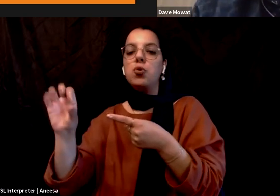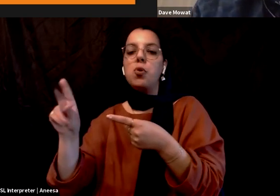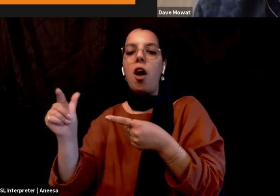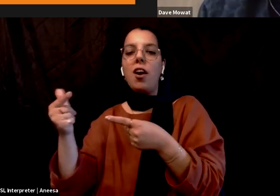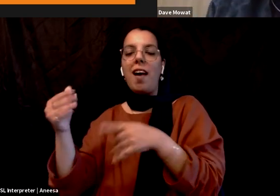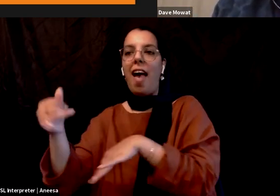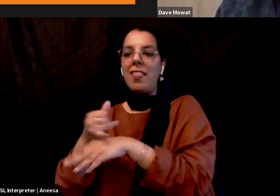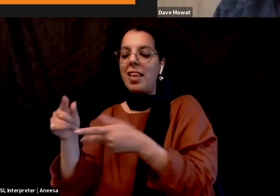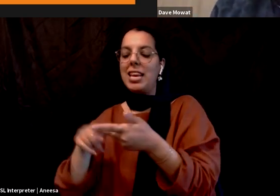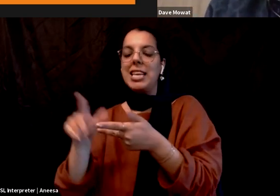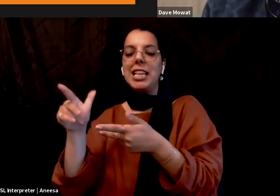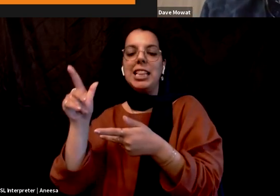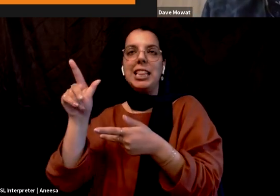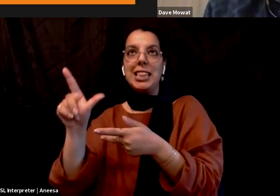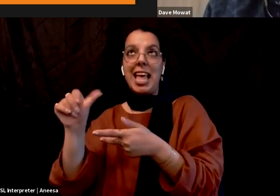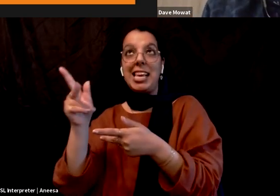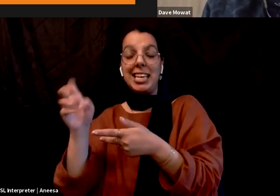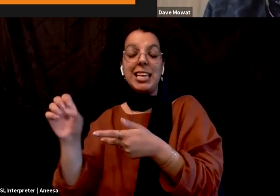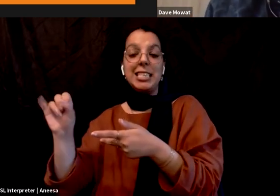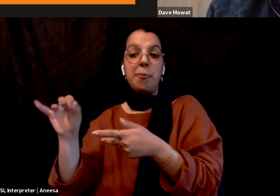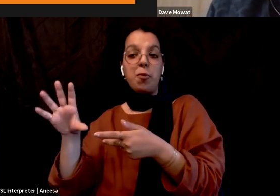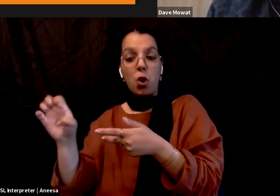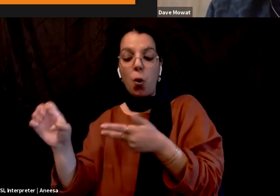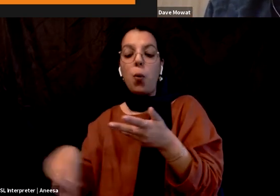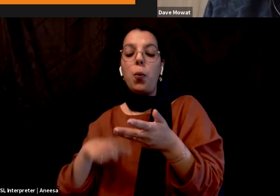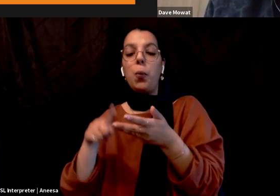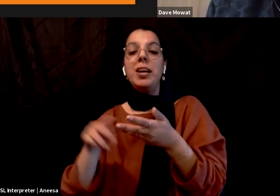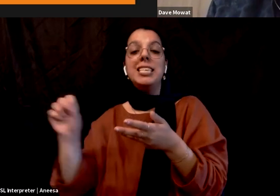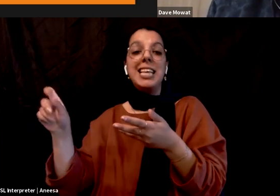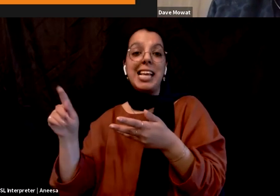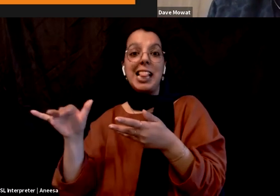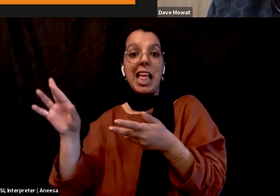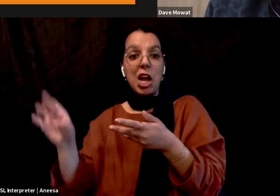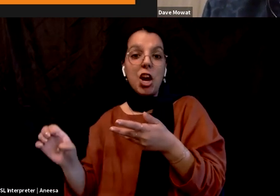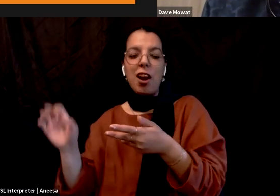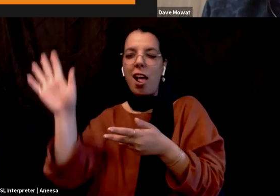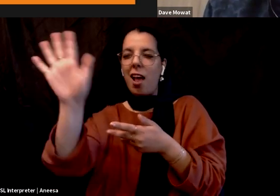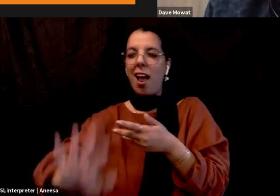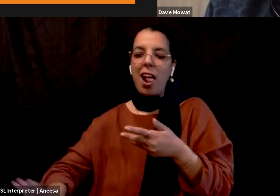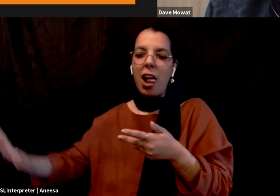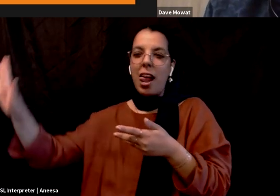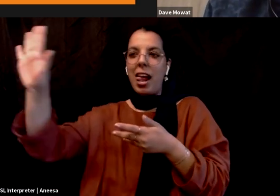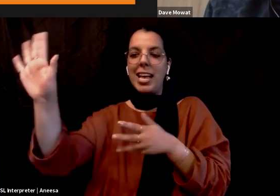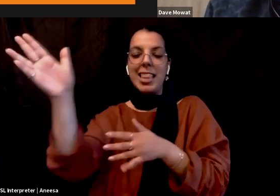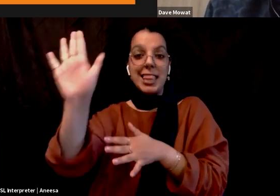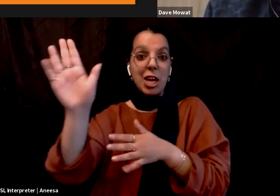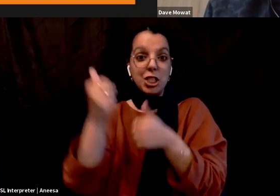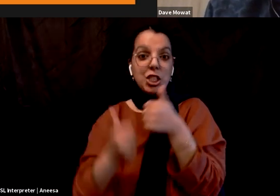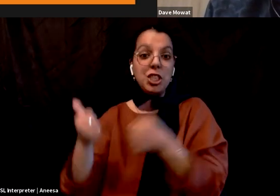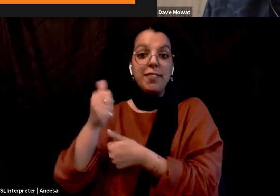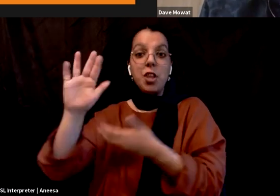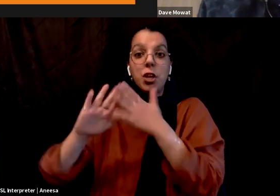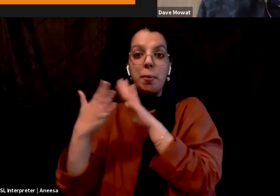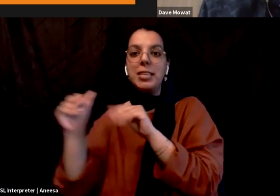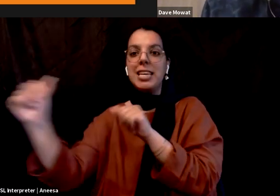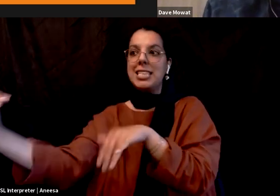Lake Simcoe, even as far west as St. Clair, that the chiefs and communities there would send their